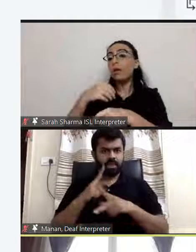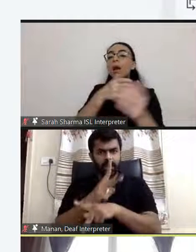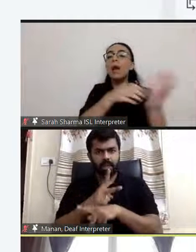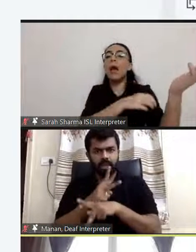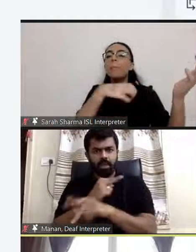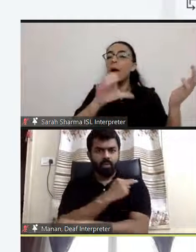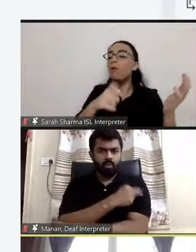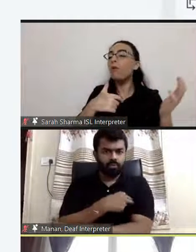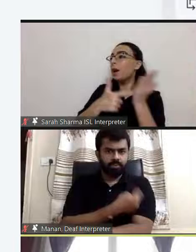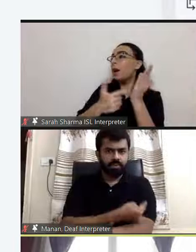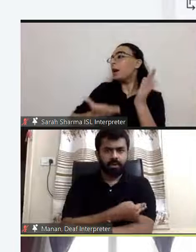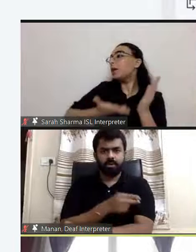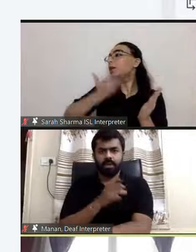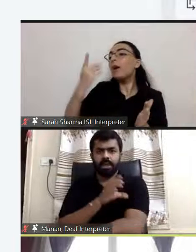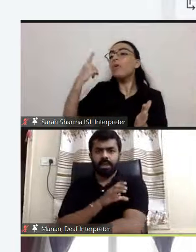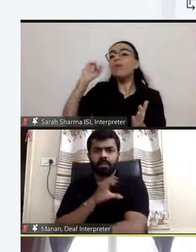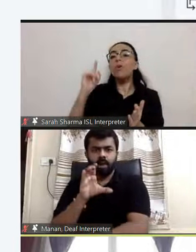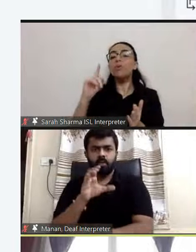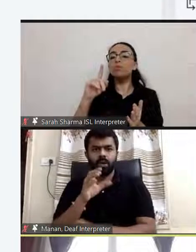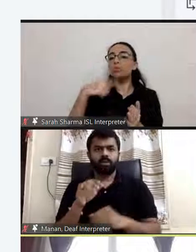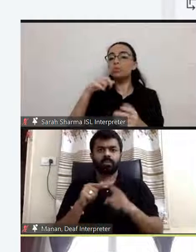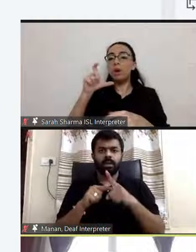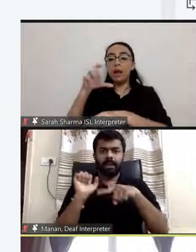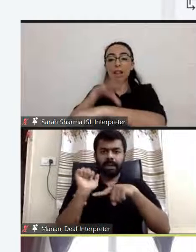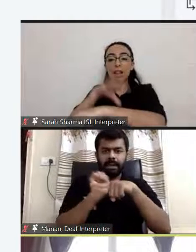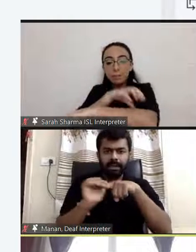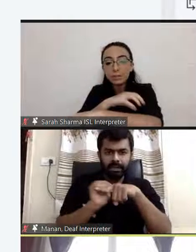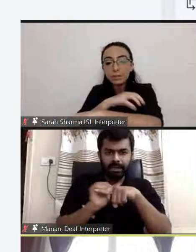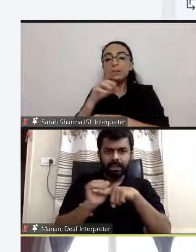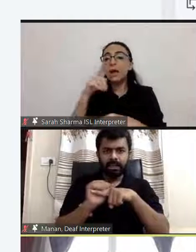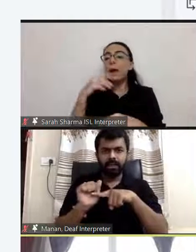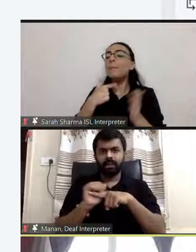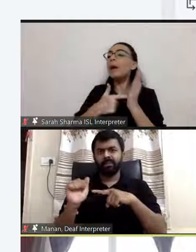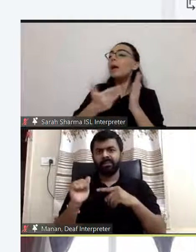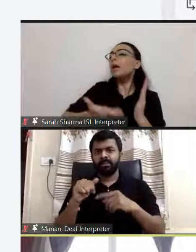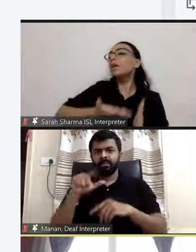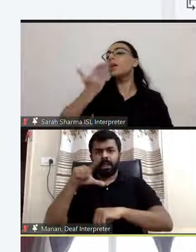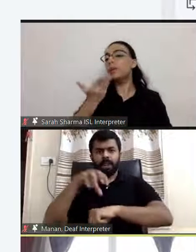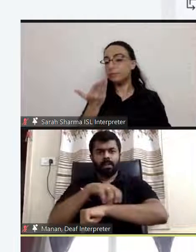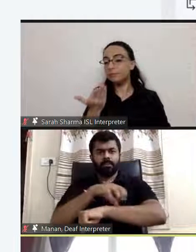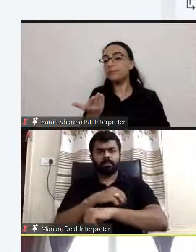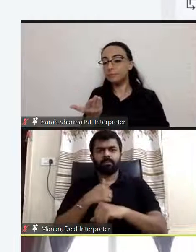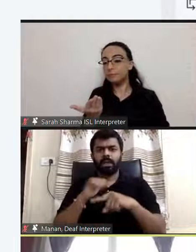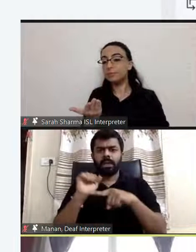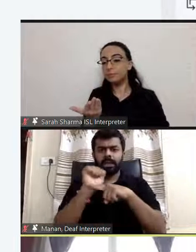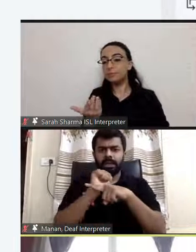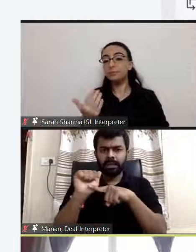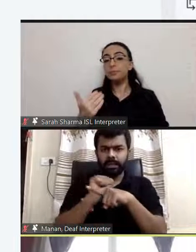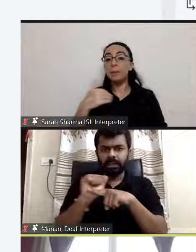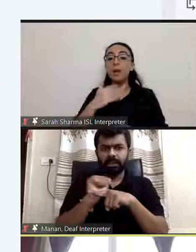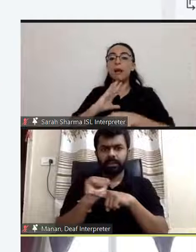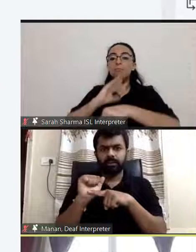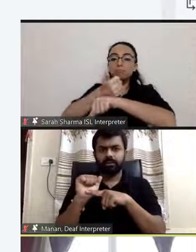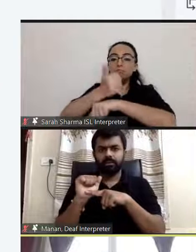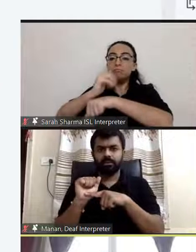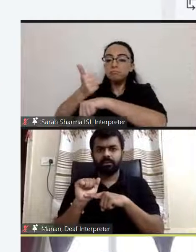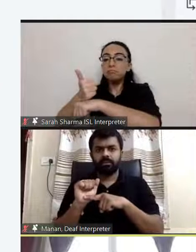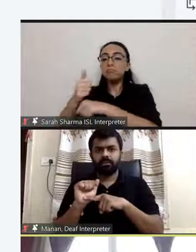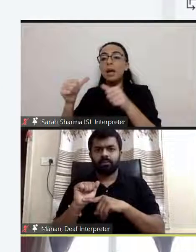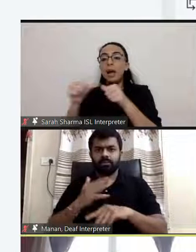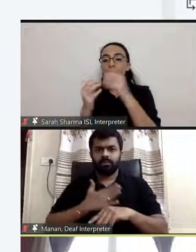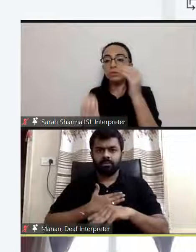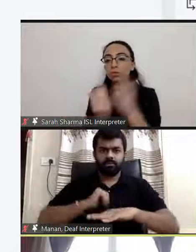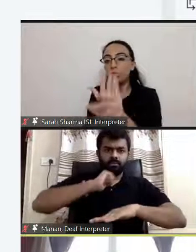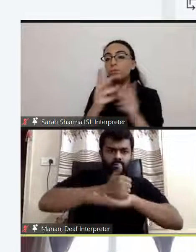support people in their community. We set up associations of people affected by